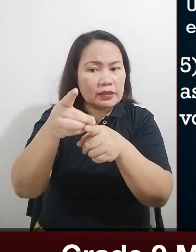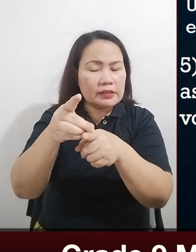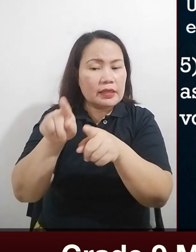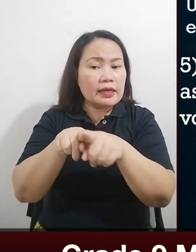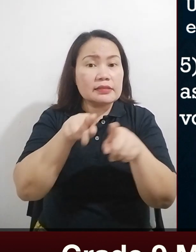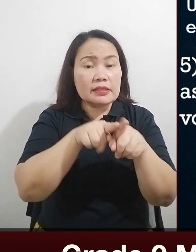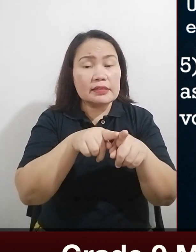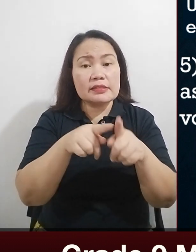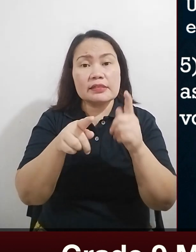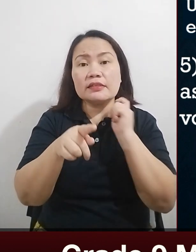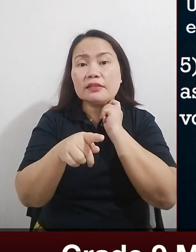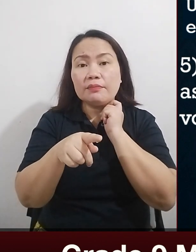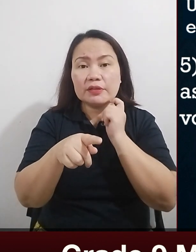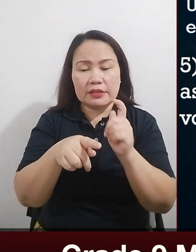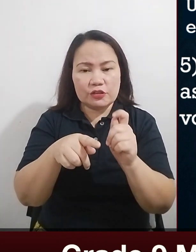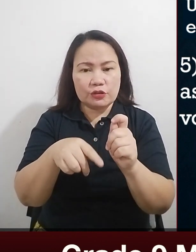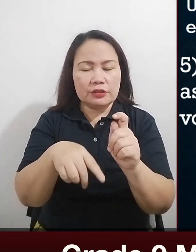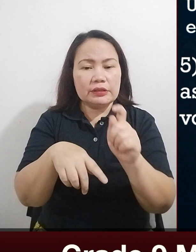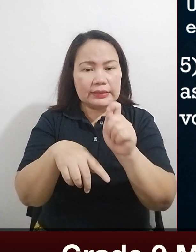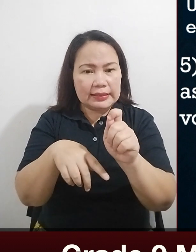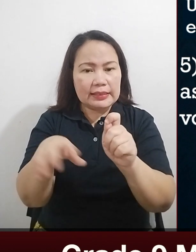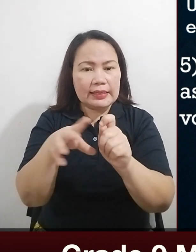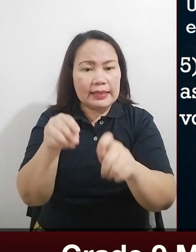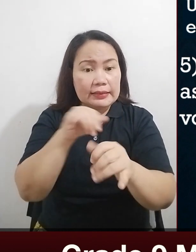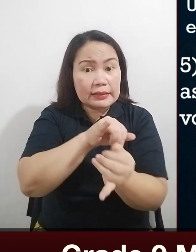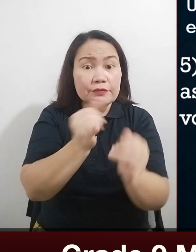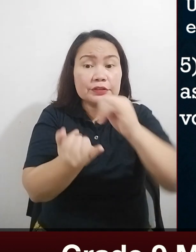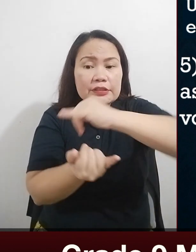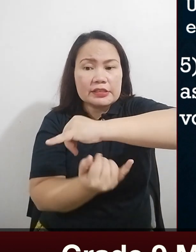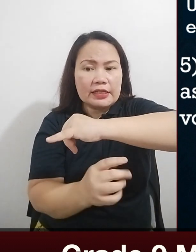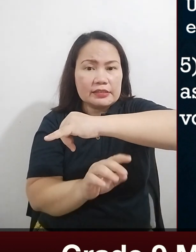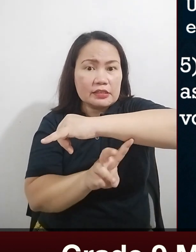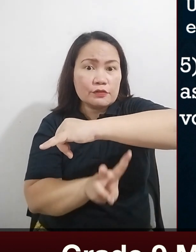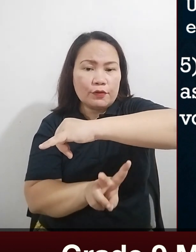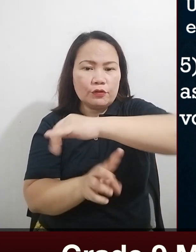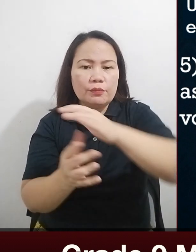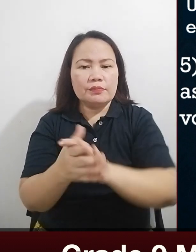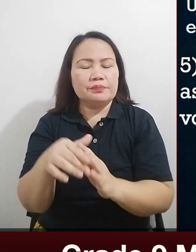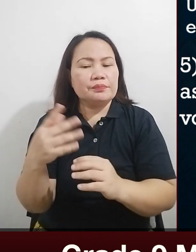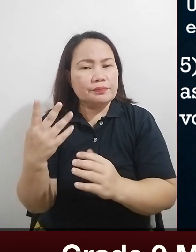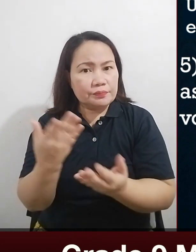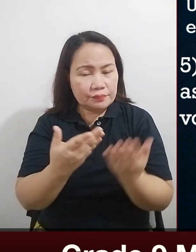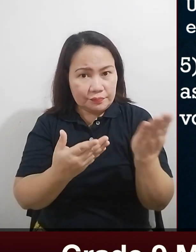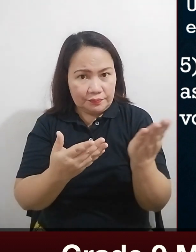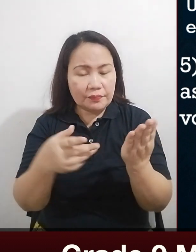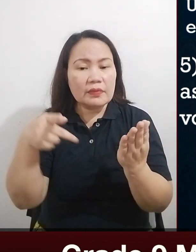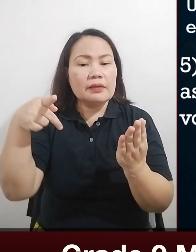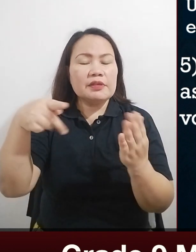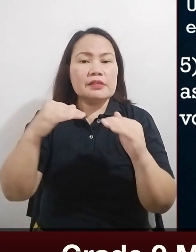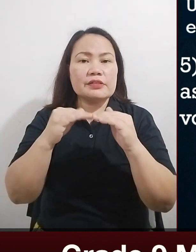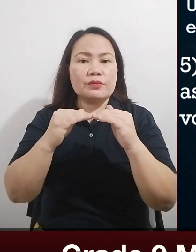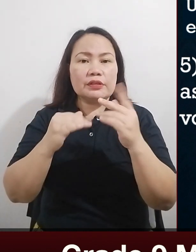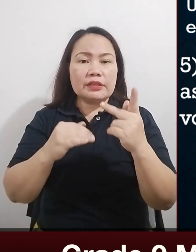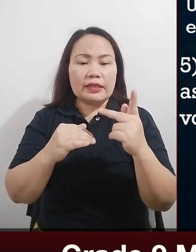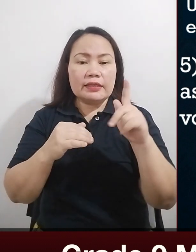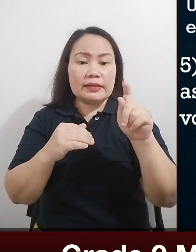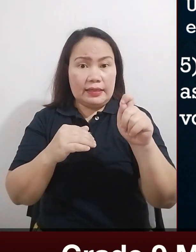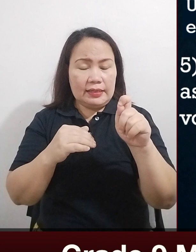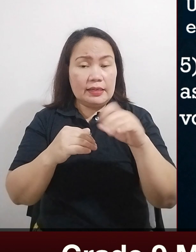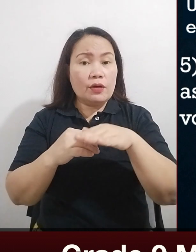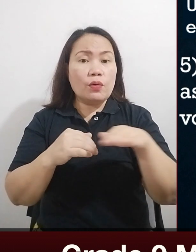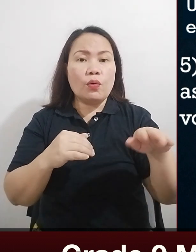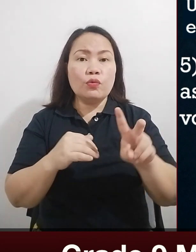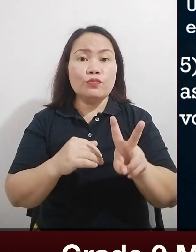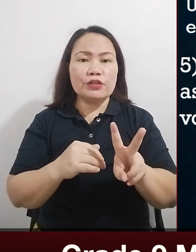its temperature T and inversely at its volume V. So that is P is equal